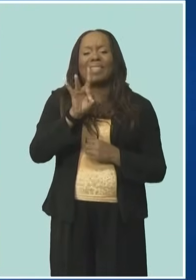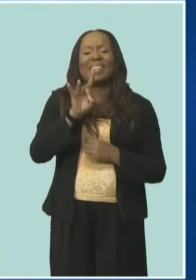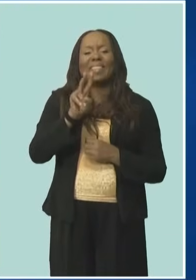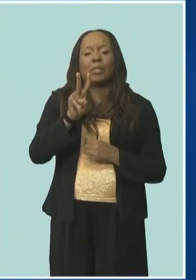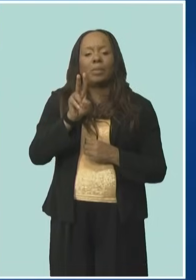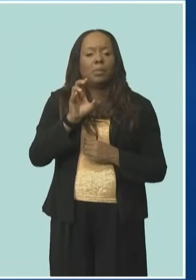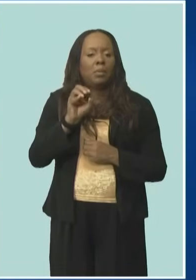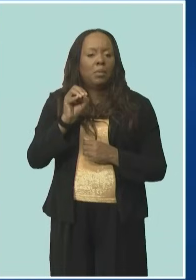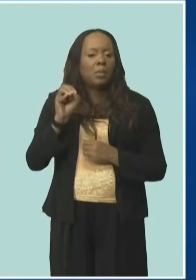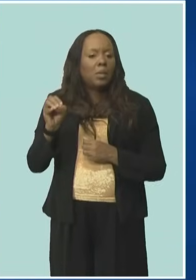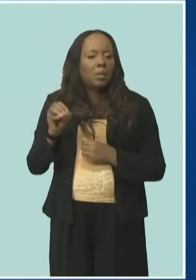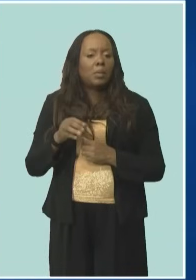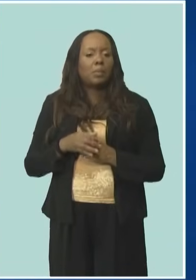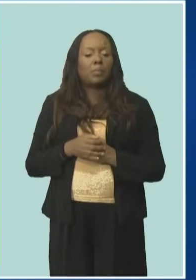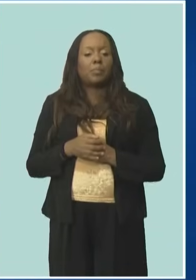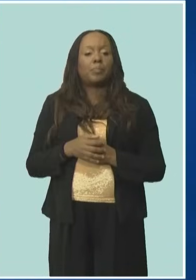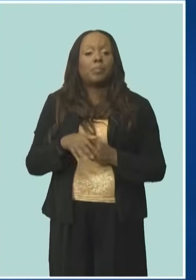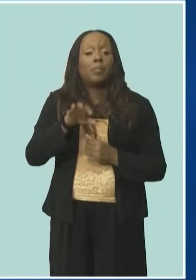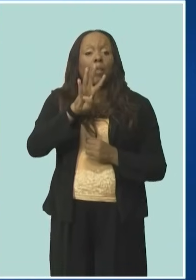at